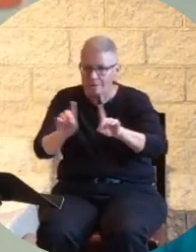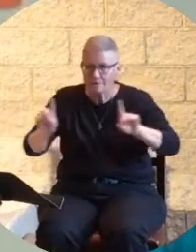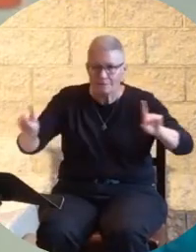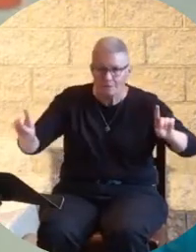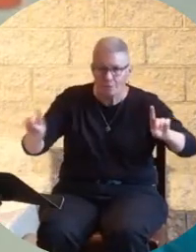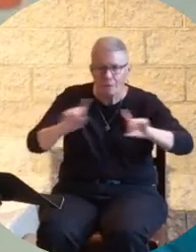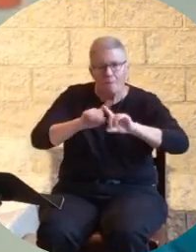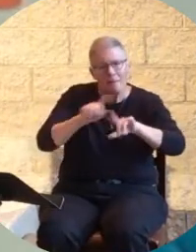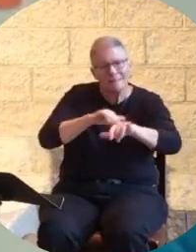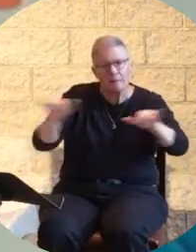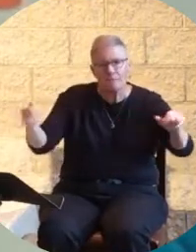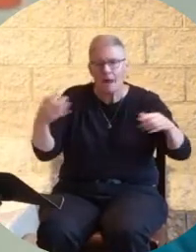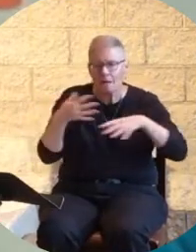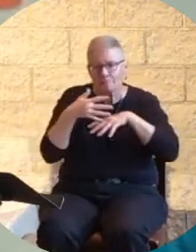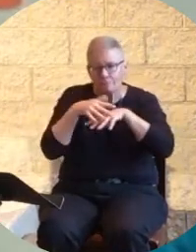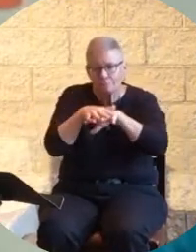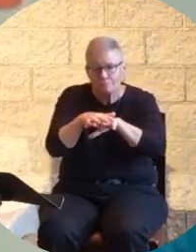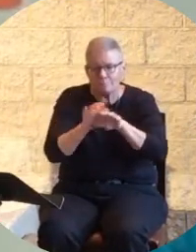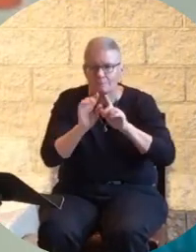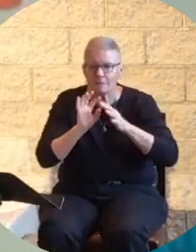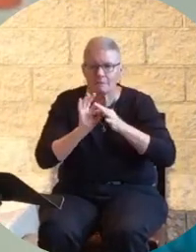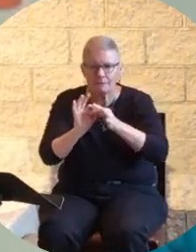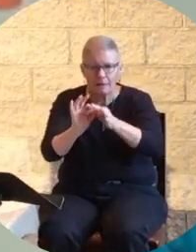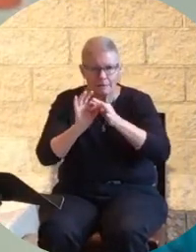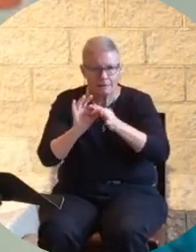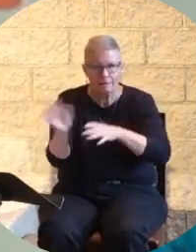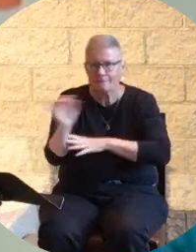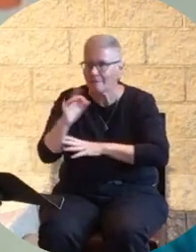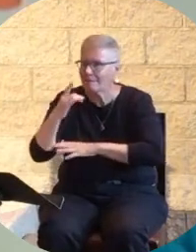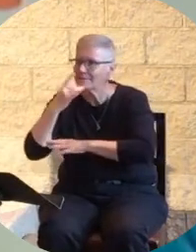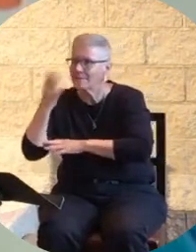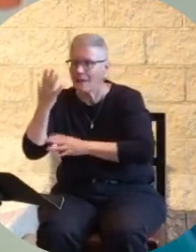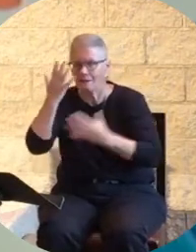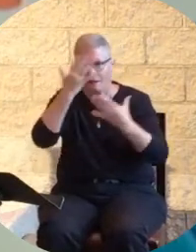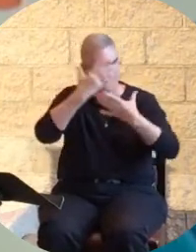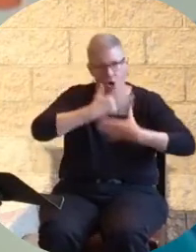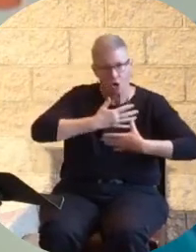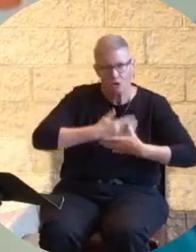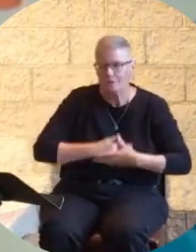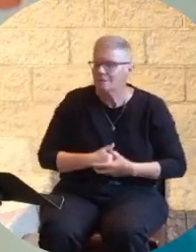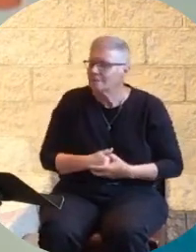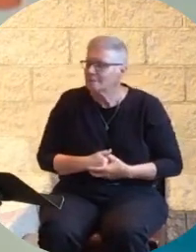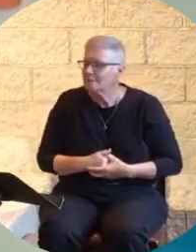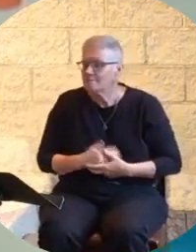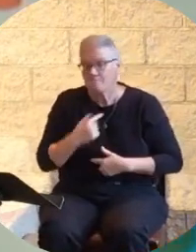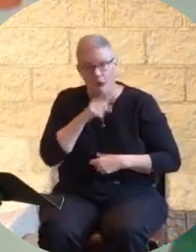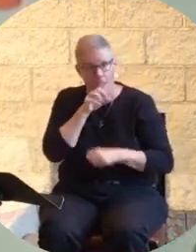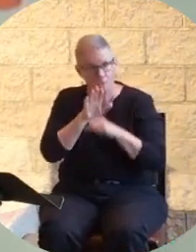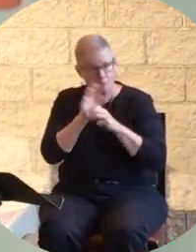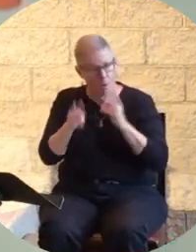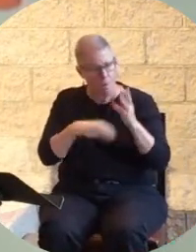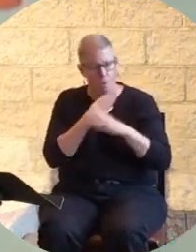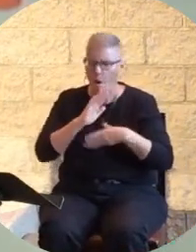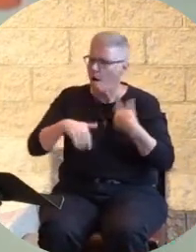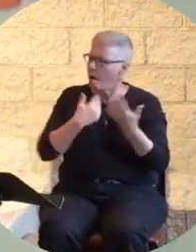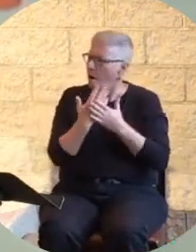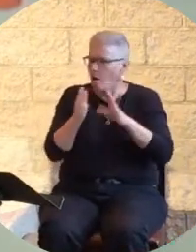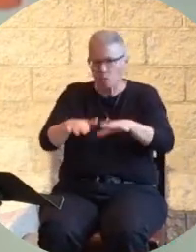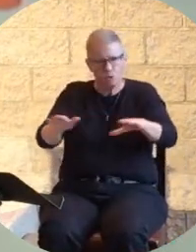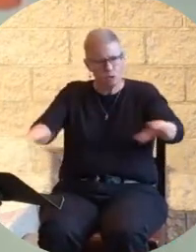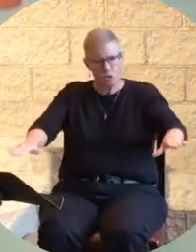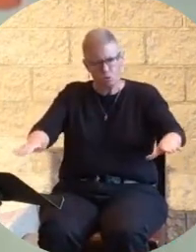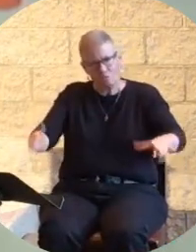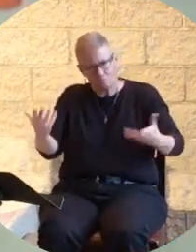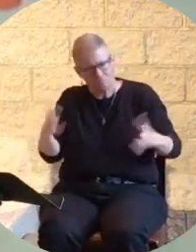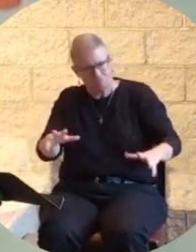light and the dark of the Tao. I affirm a world where all children are taught about